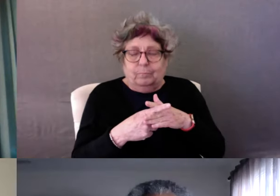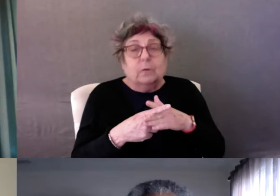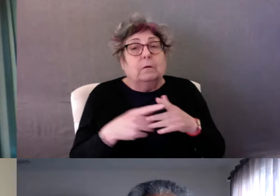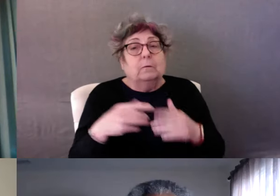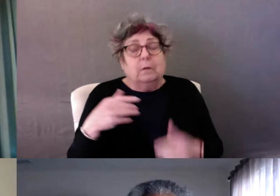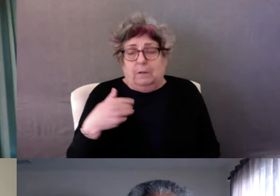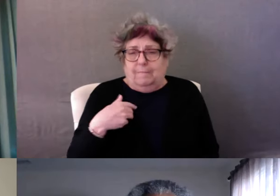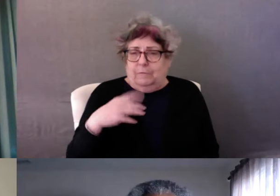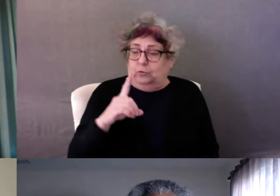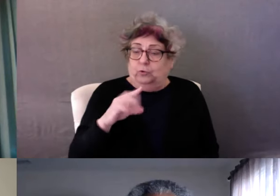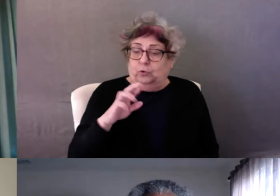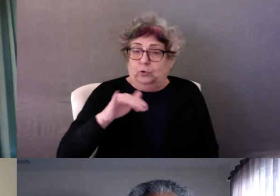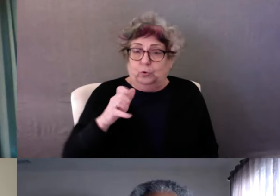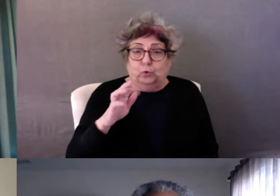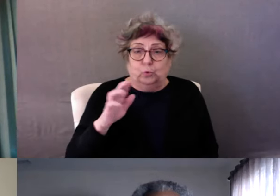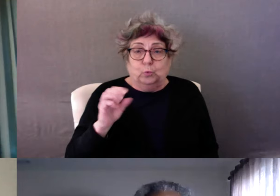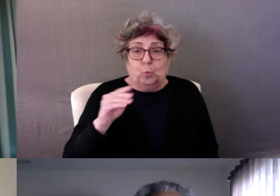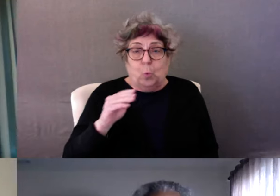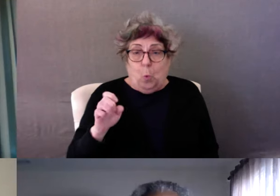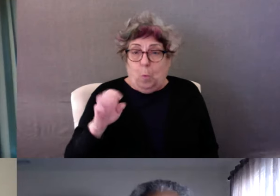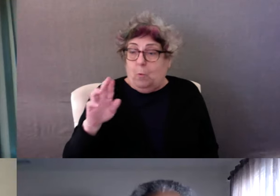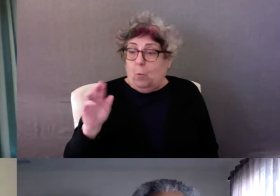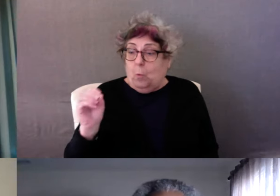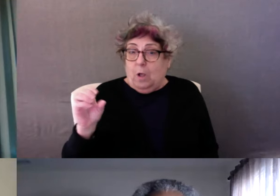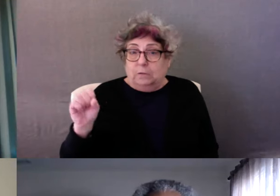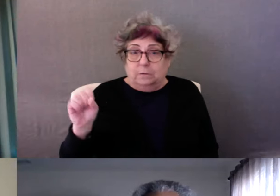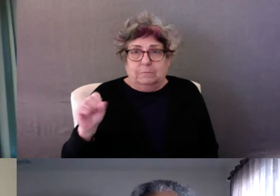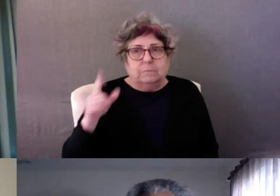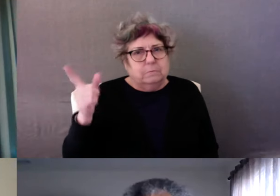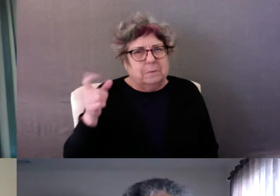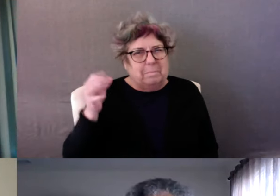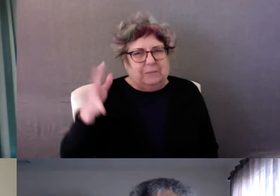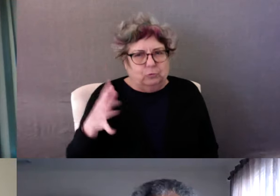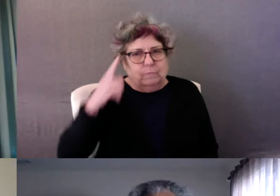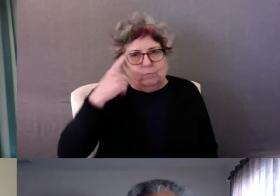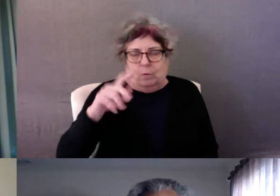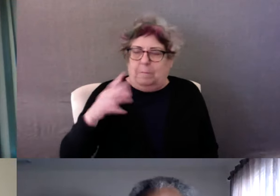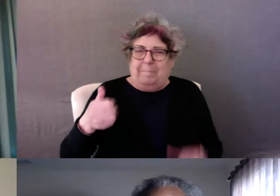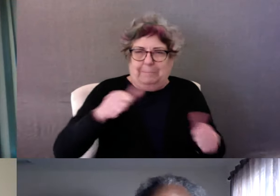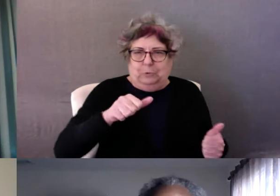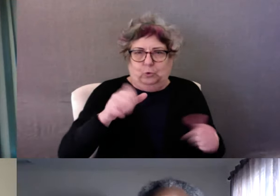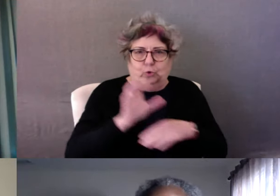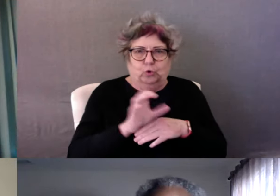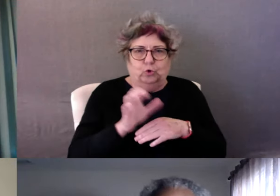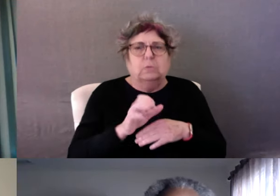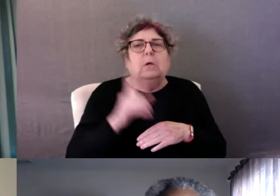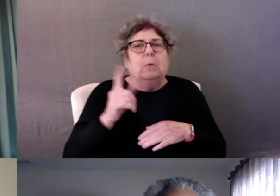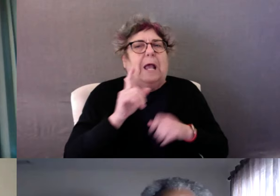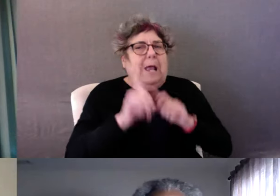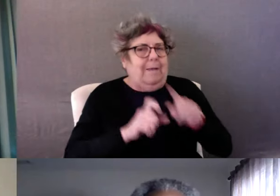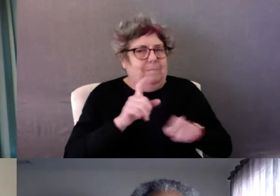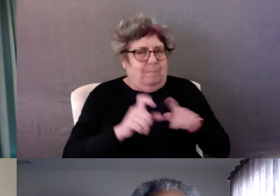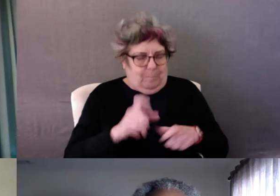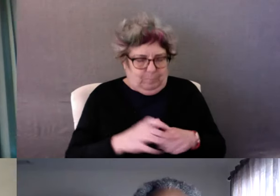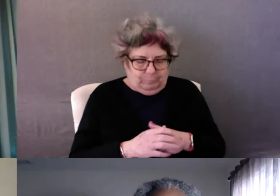Jerome Ross, pastor of Providence Park Baptist Church, ask a few questions. Thank you,